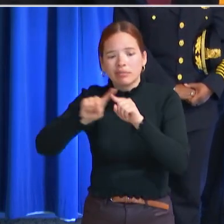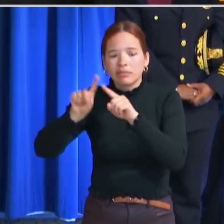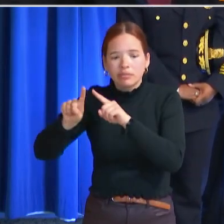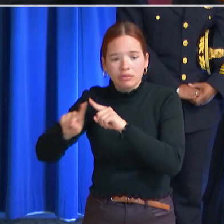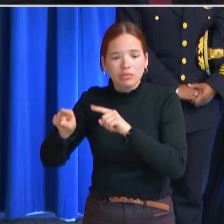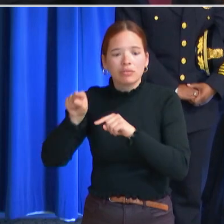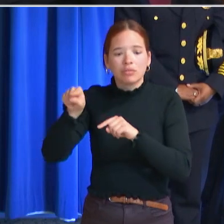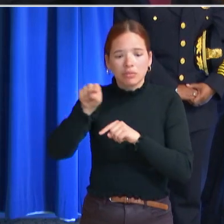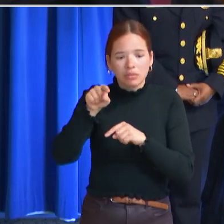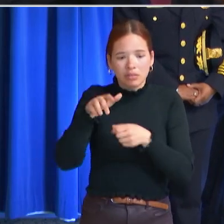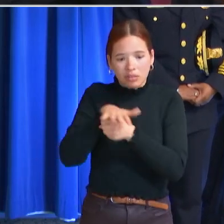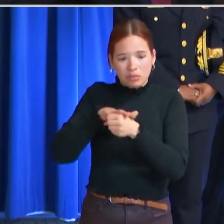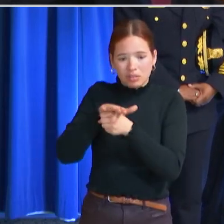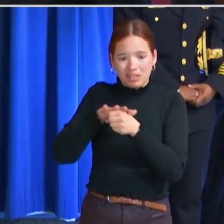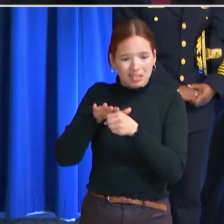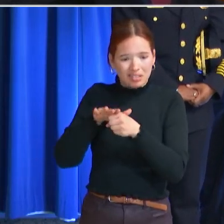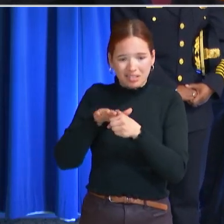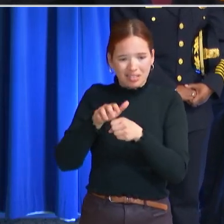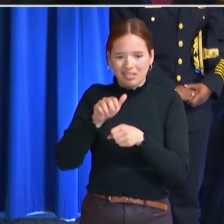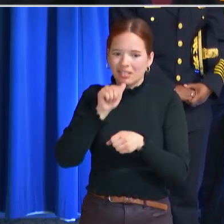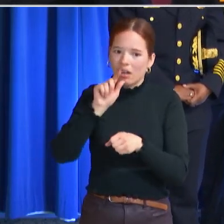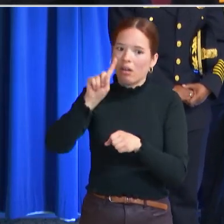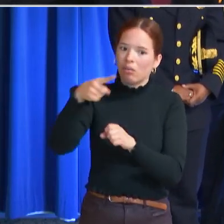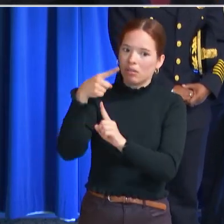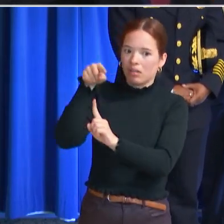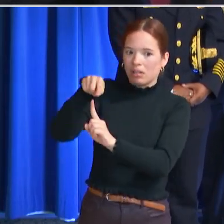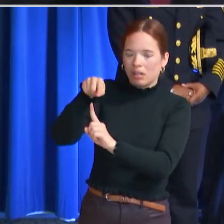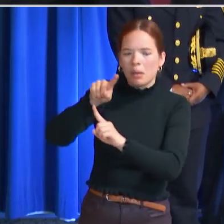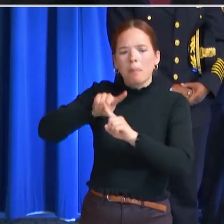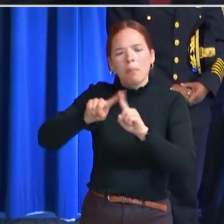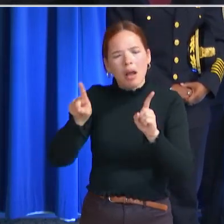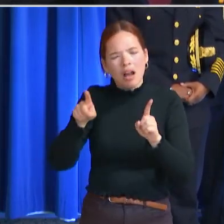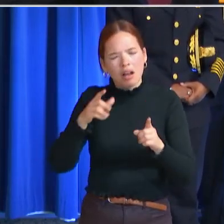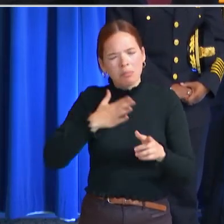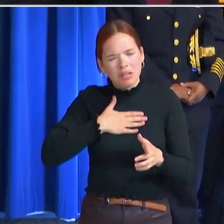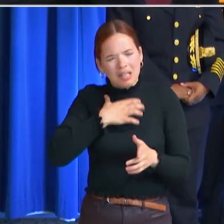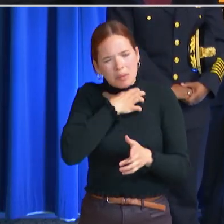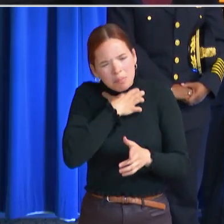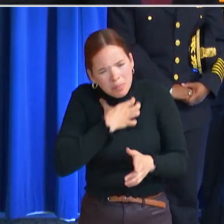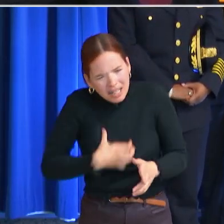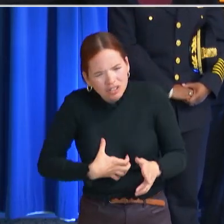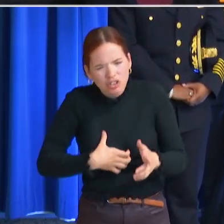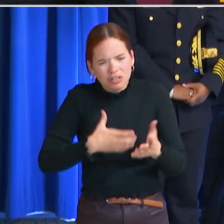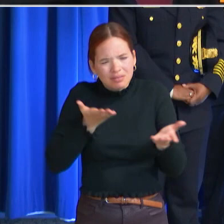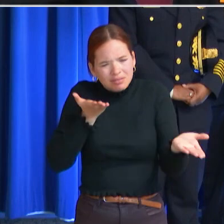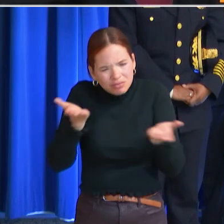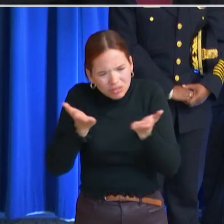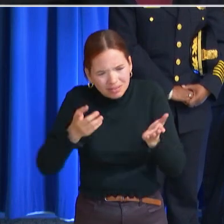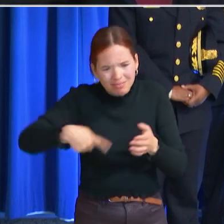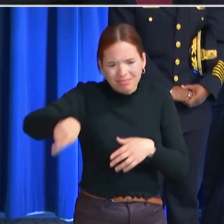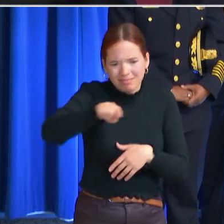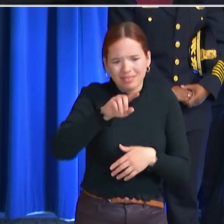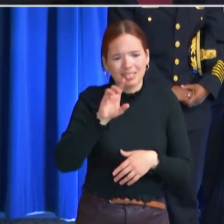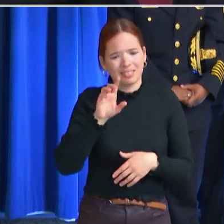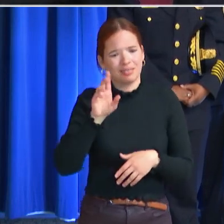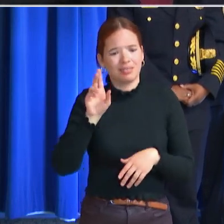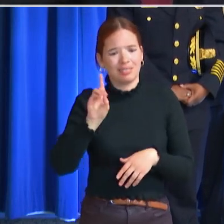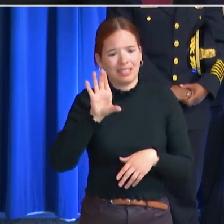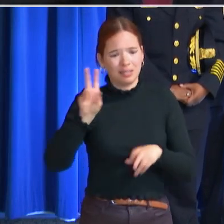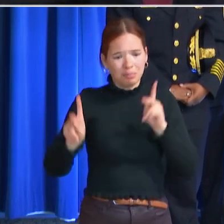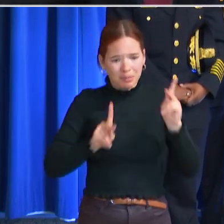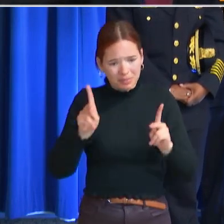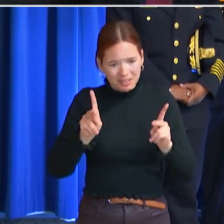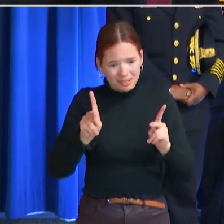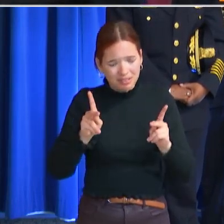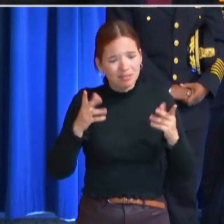interest. My passion is really to serve communities and to serve the people of the District of Columbia, but now I'll be able to do that again on a